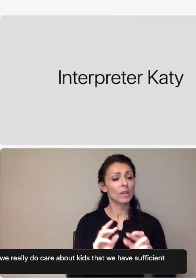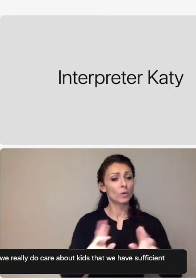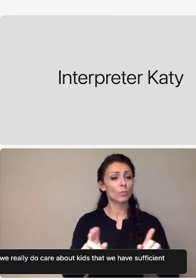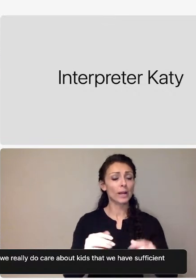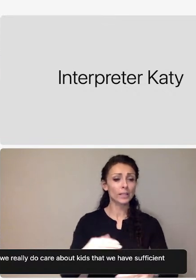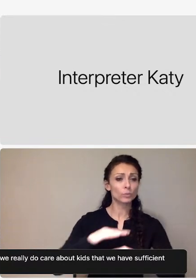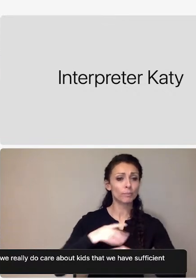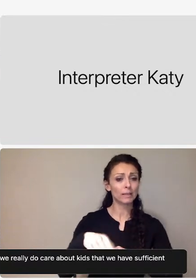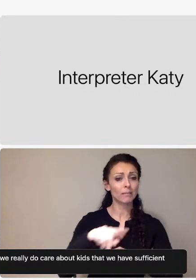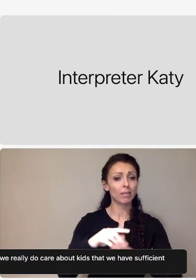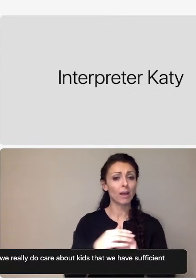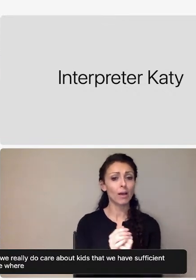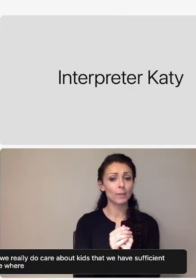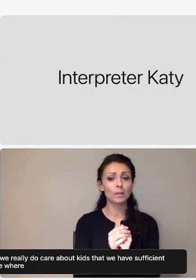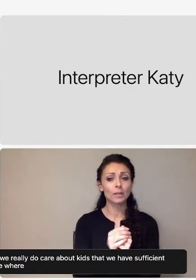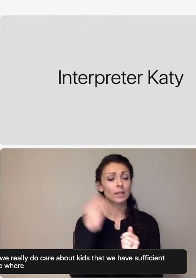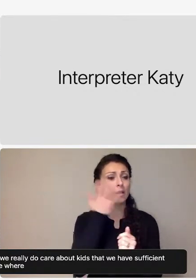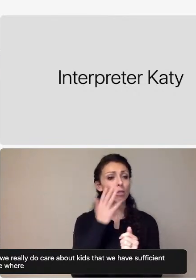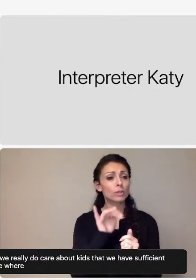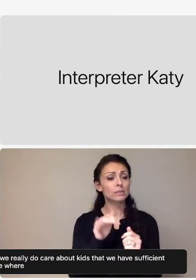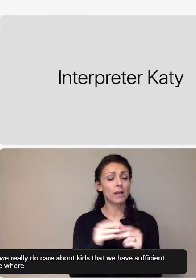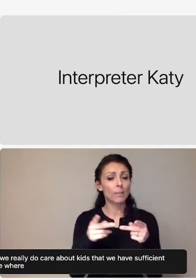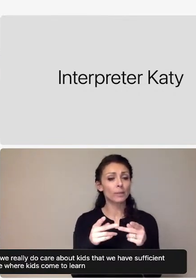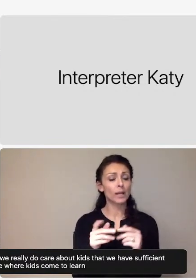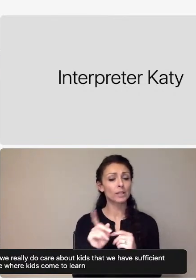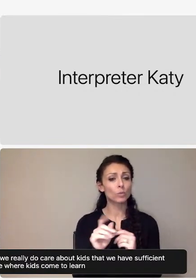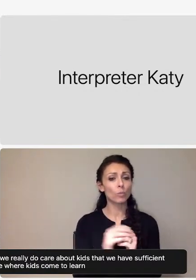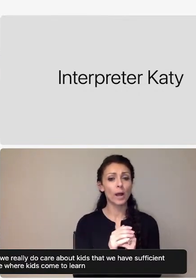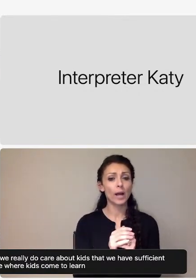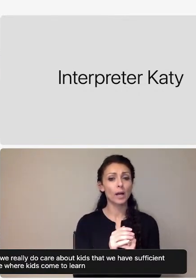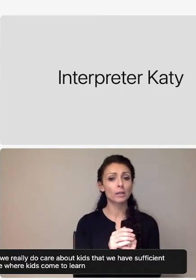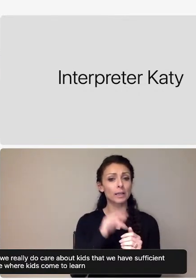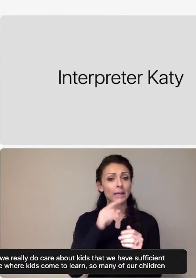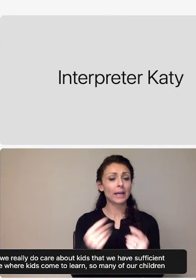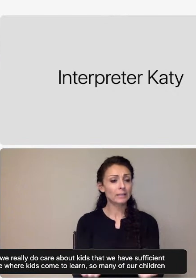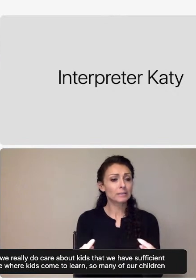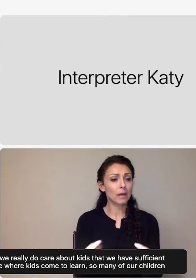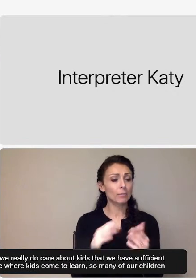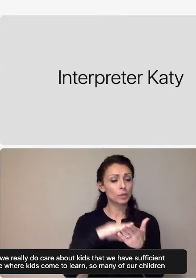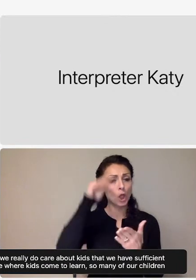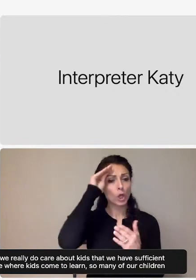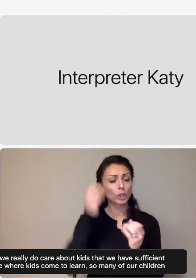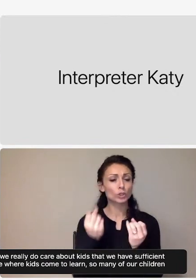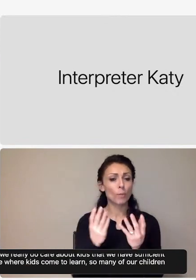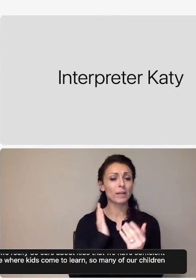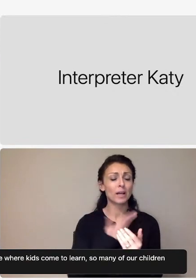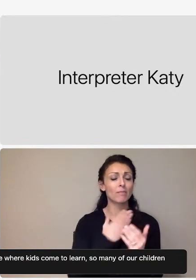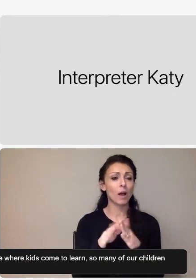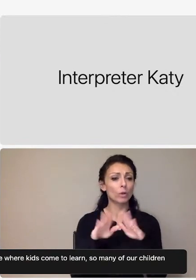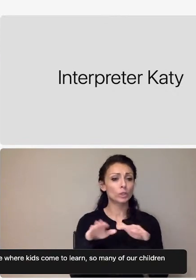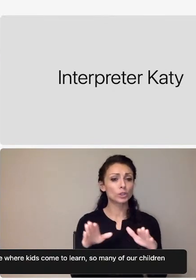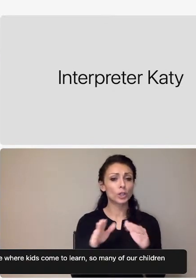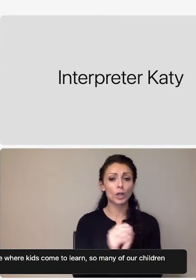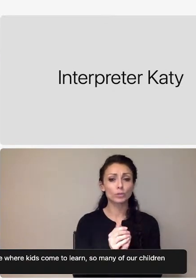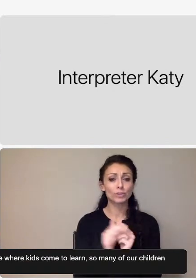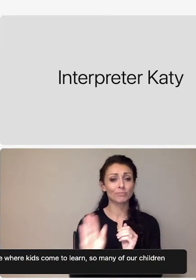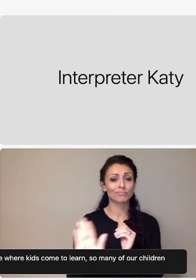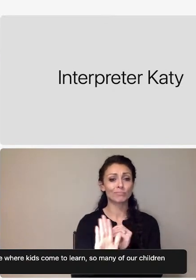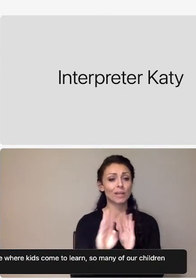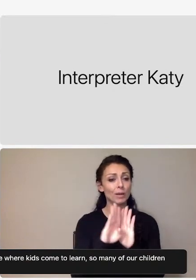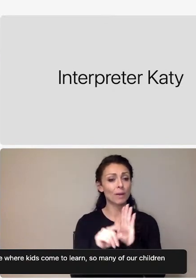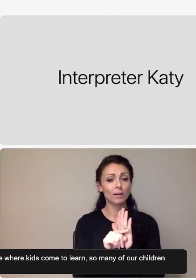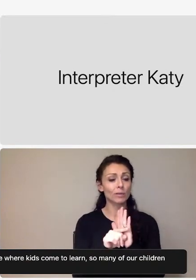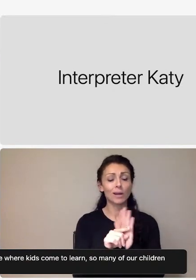like a place where kids come to learn you know so many of our children come from places that are not that